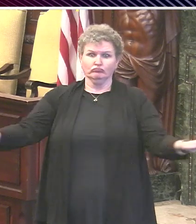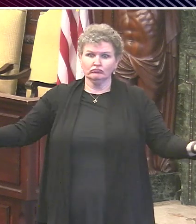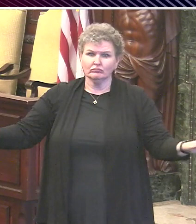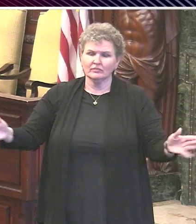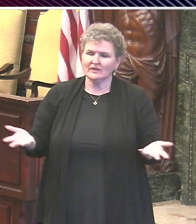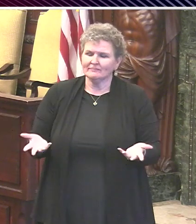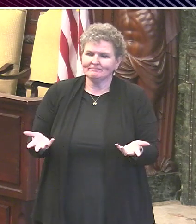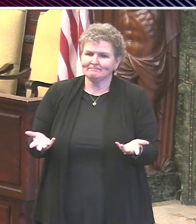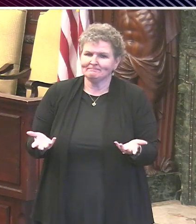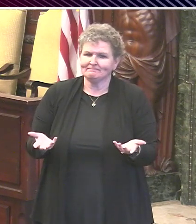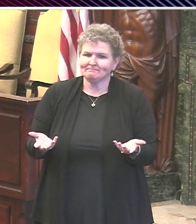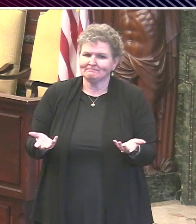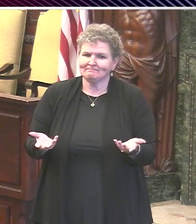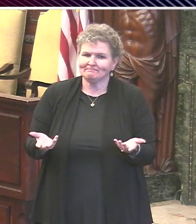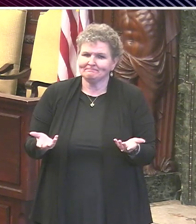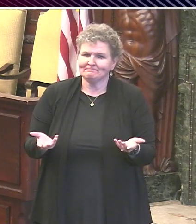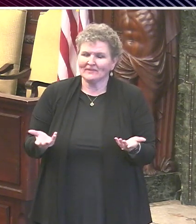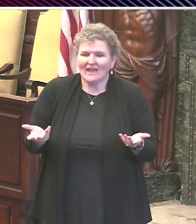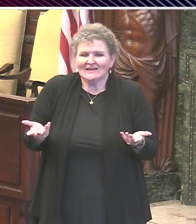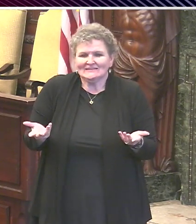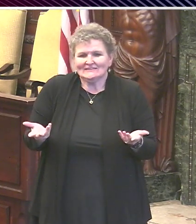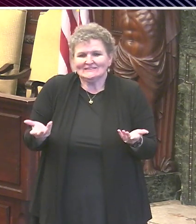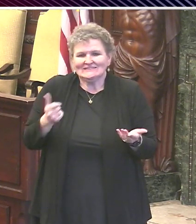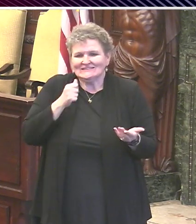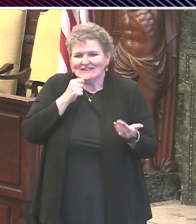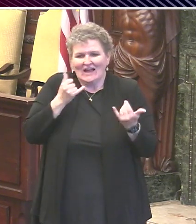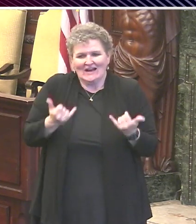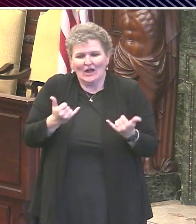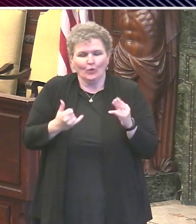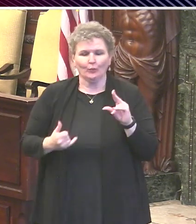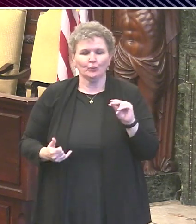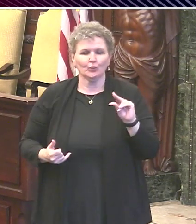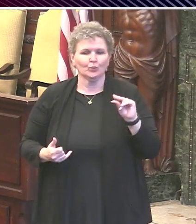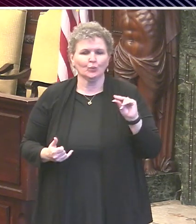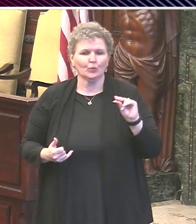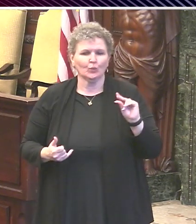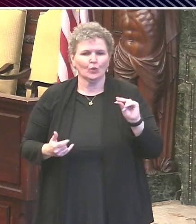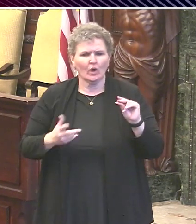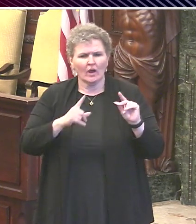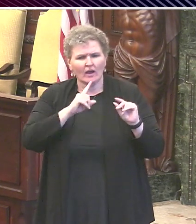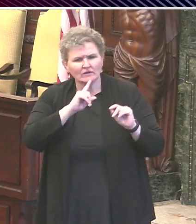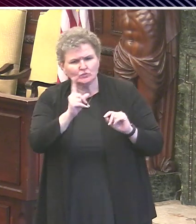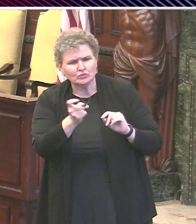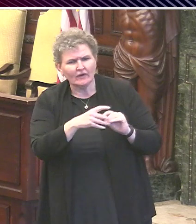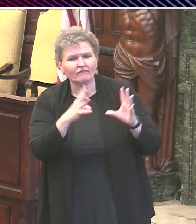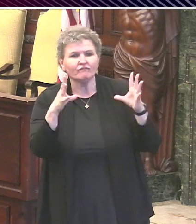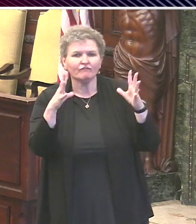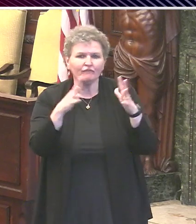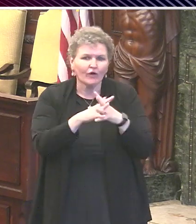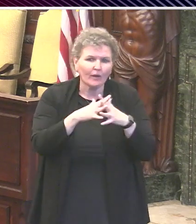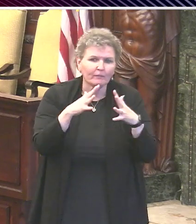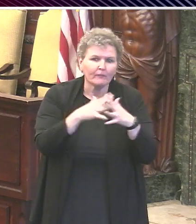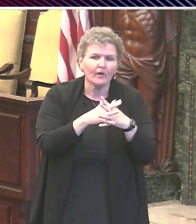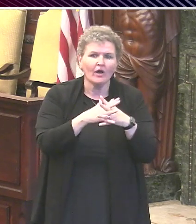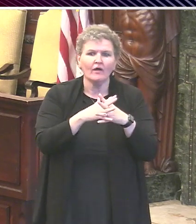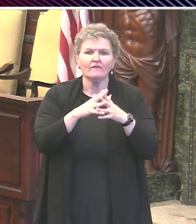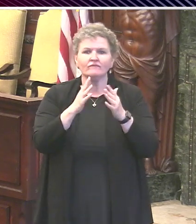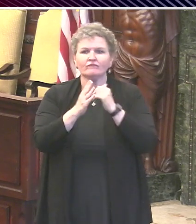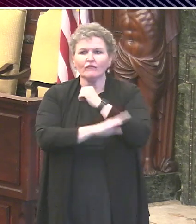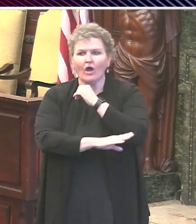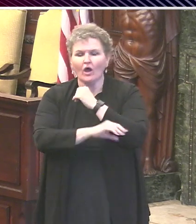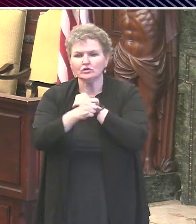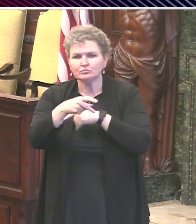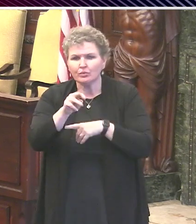has prohibitions in its own right. And so I'm not quite sure what. I'm just saying football and fall sports can proceed